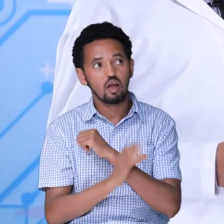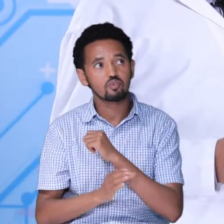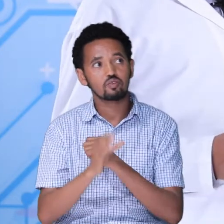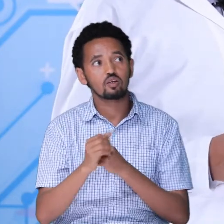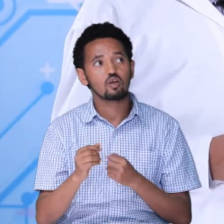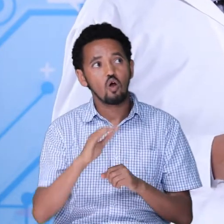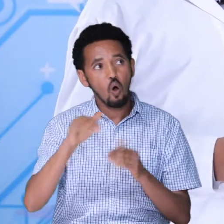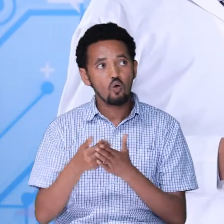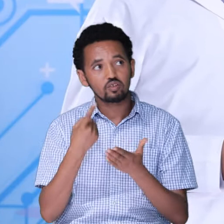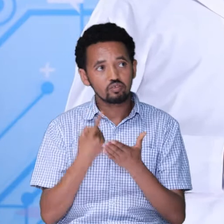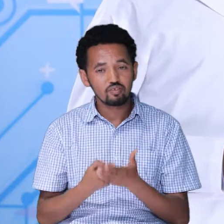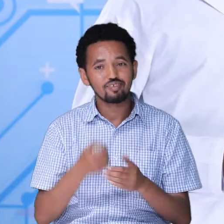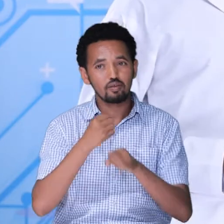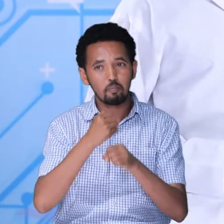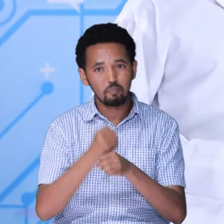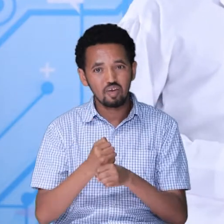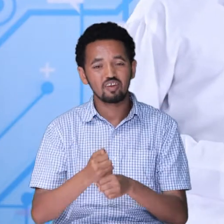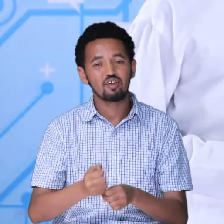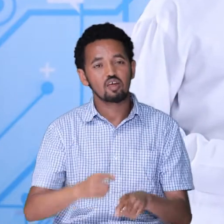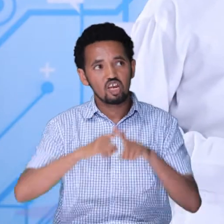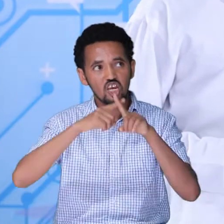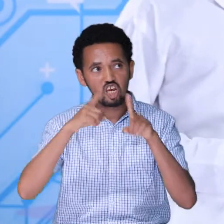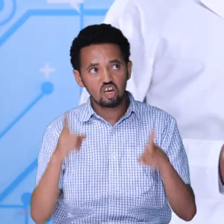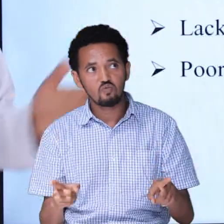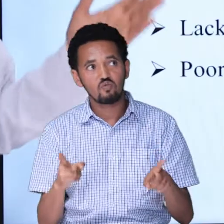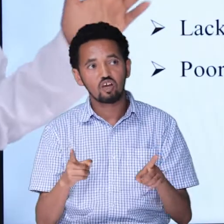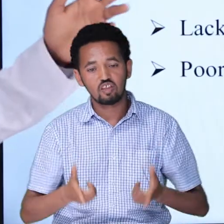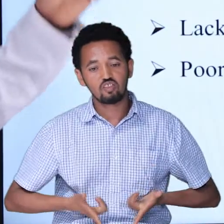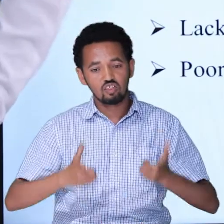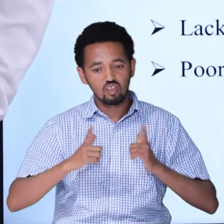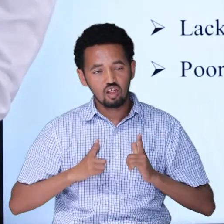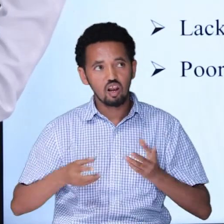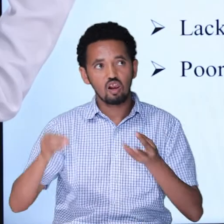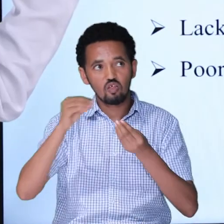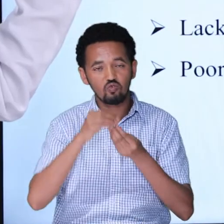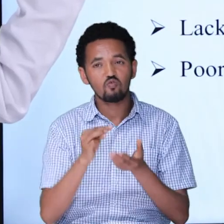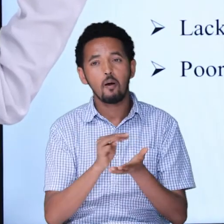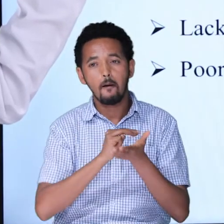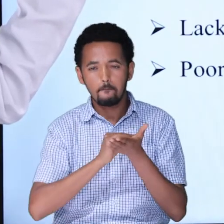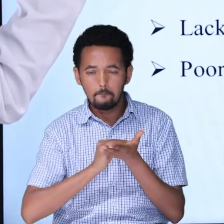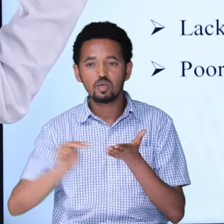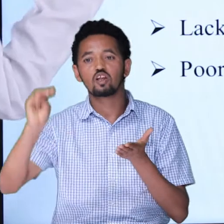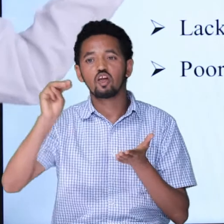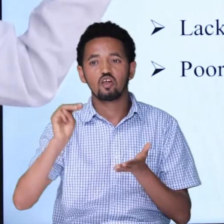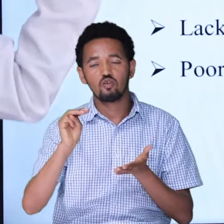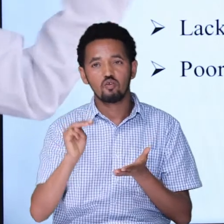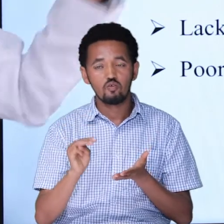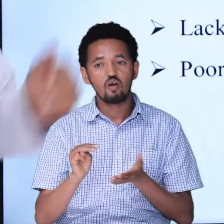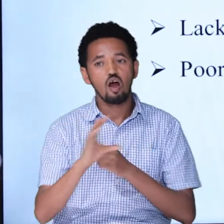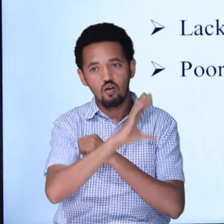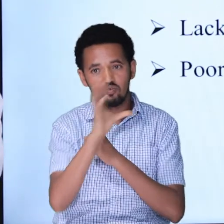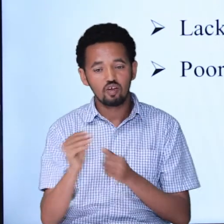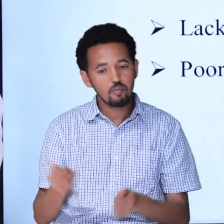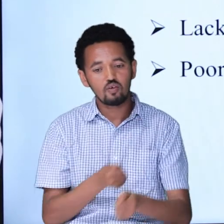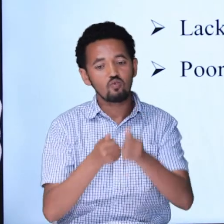All this made difficulty for the life lot of millions of Africa by the following